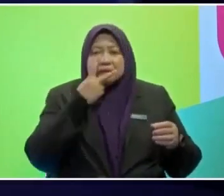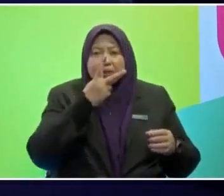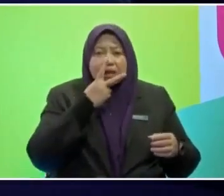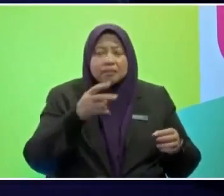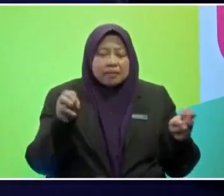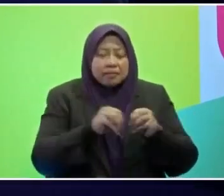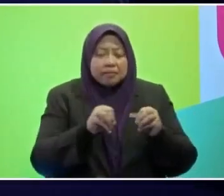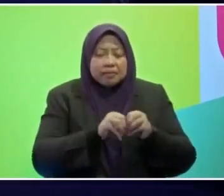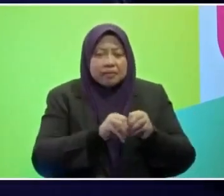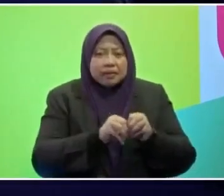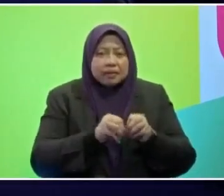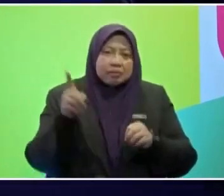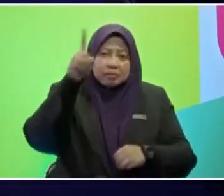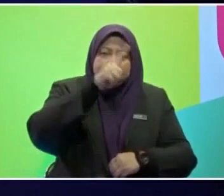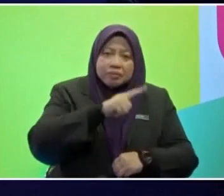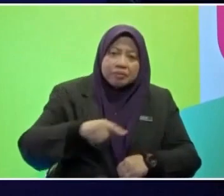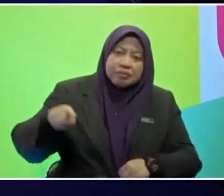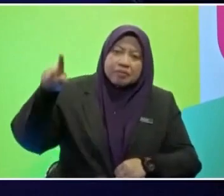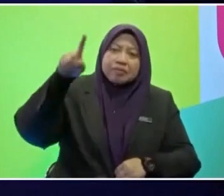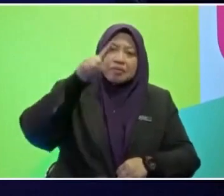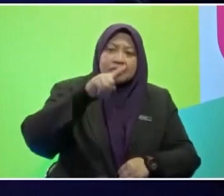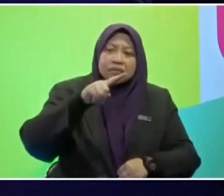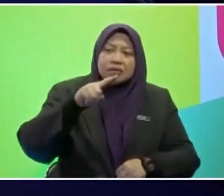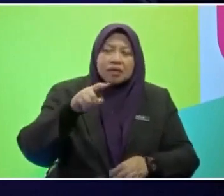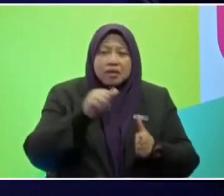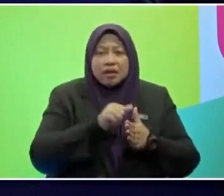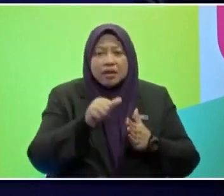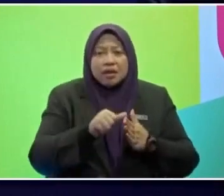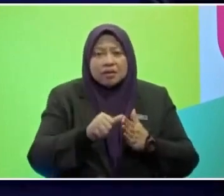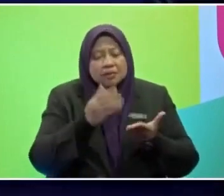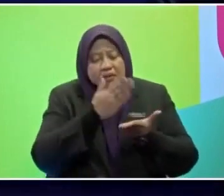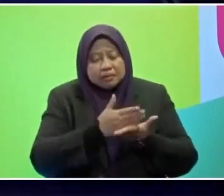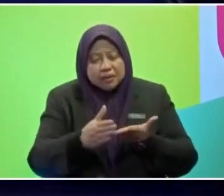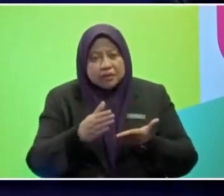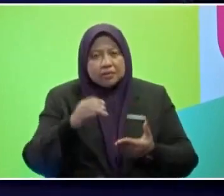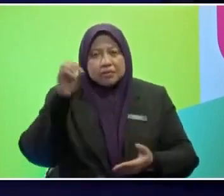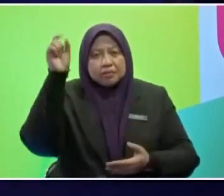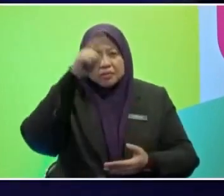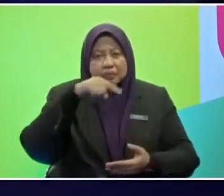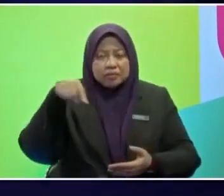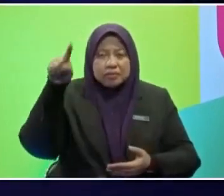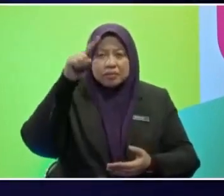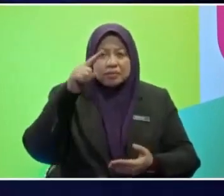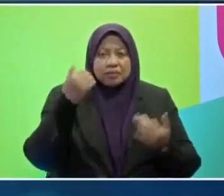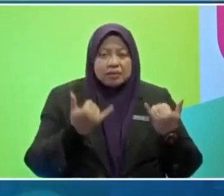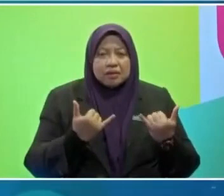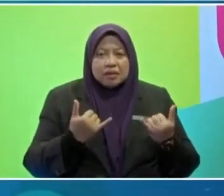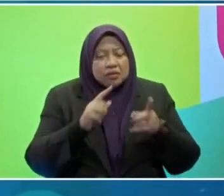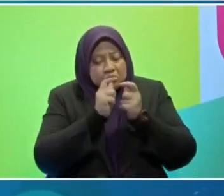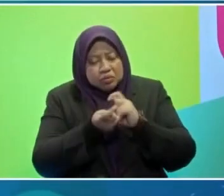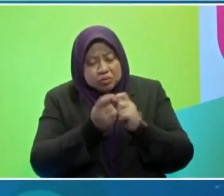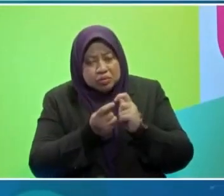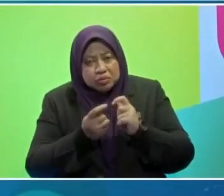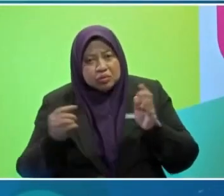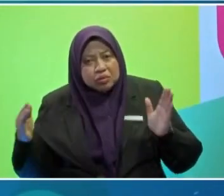a hemisphere, circle. Or a semicircle. Semicircle, yes. Alright. Okay, now if you change